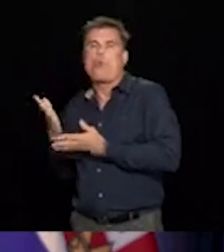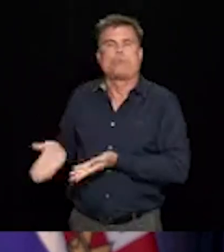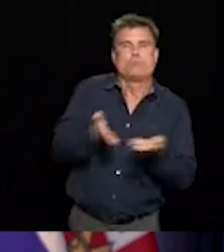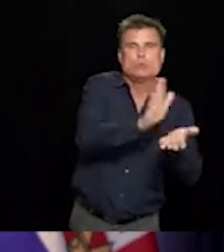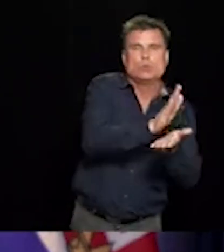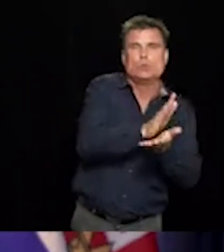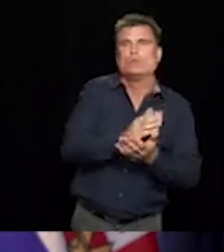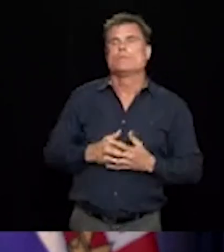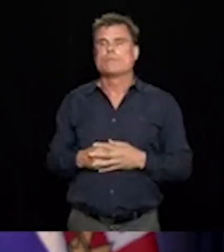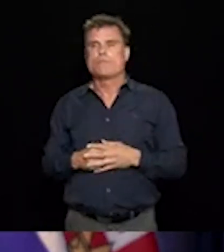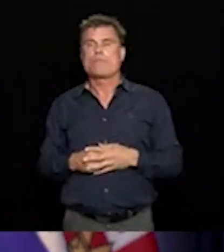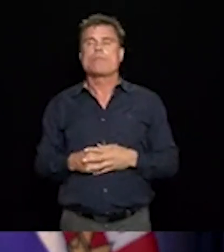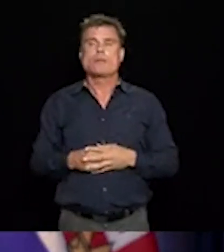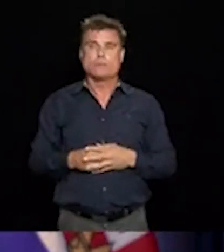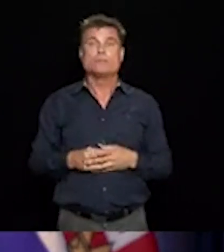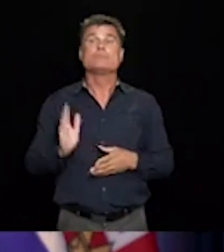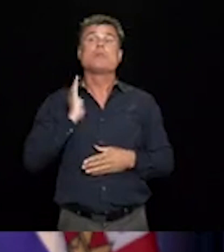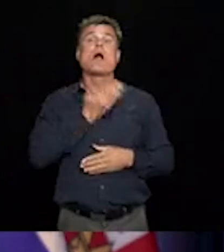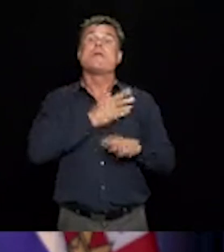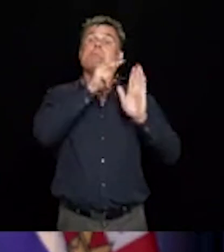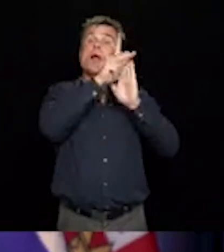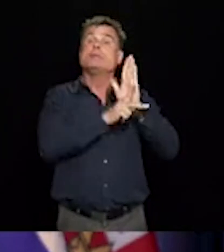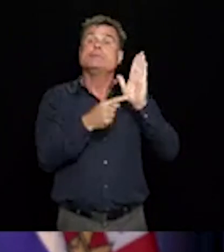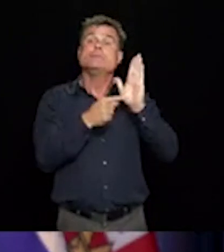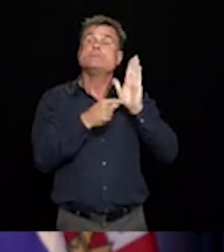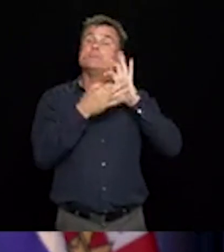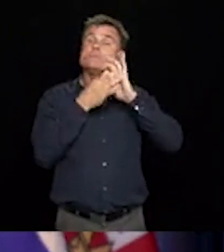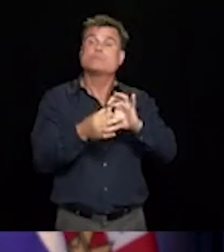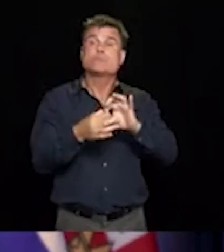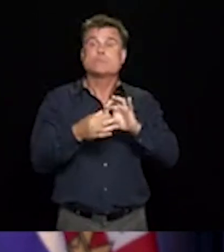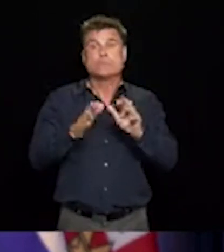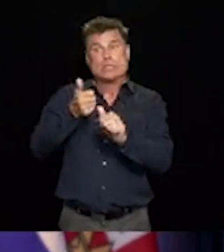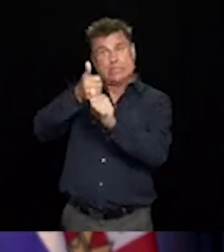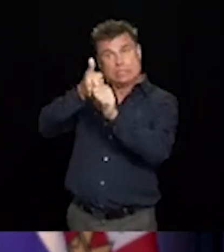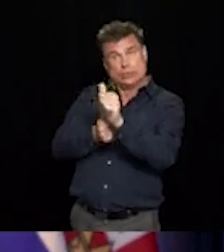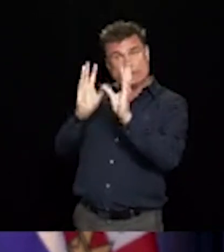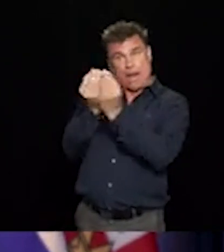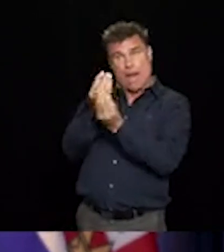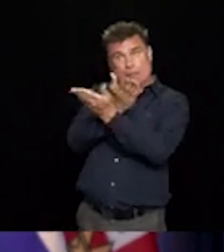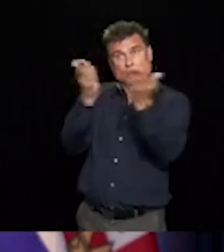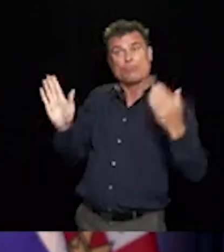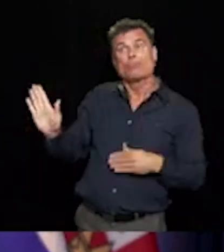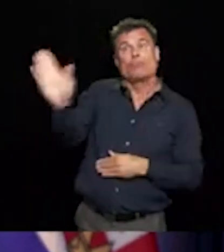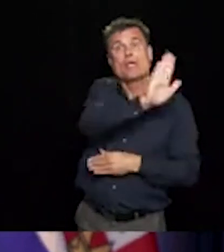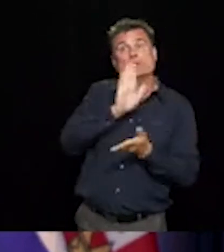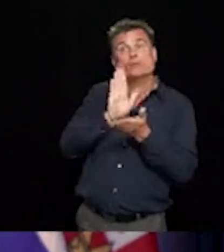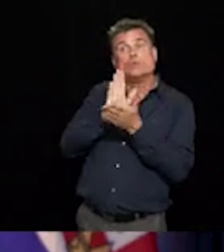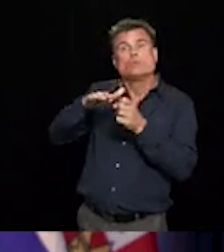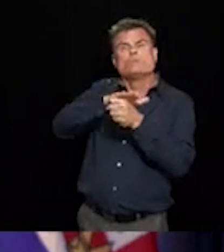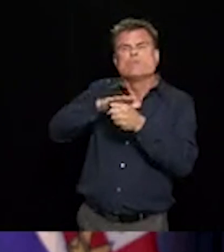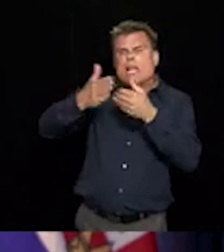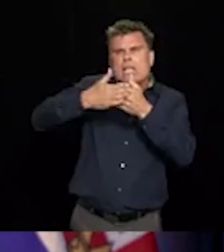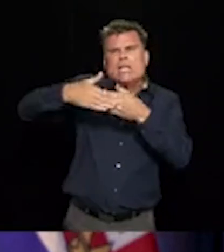are clearly a school district responsibility. There will be some trade-offs and tough choices for them to make because there are some programs